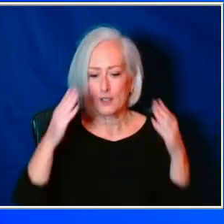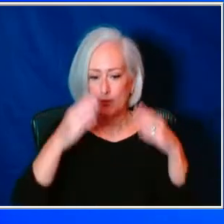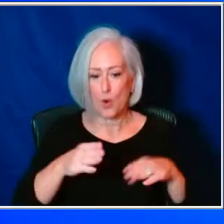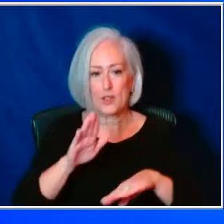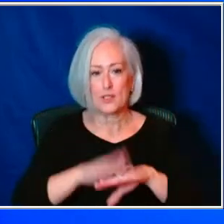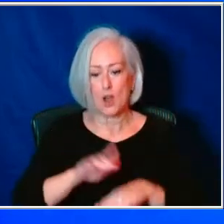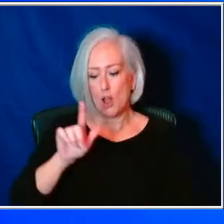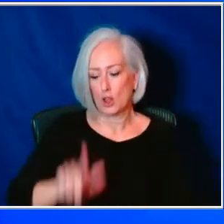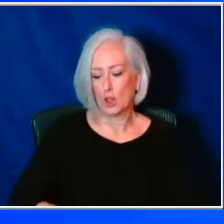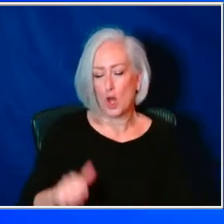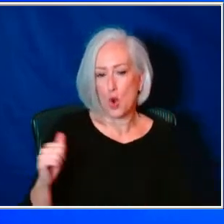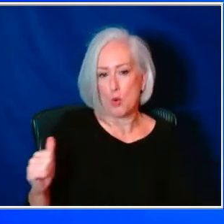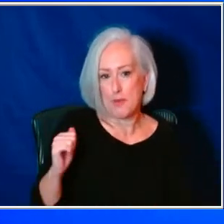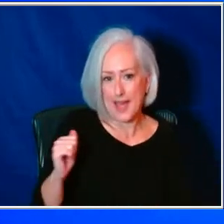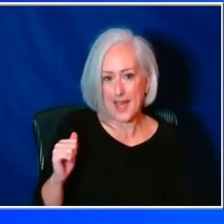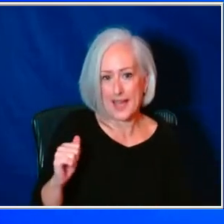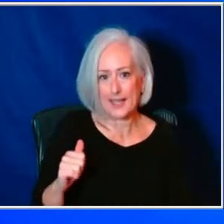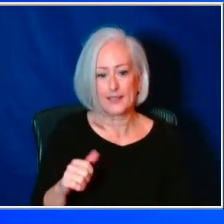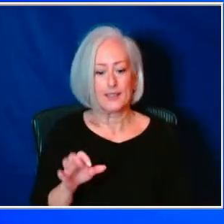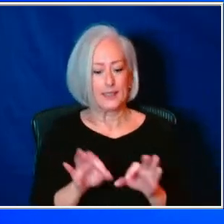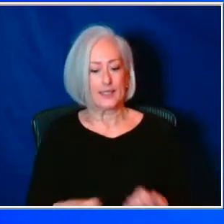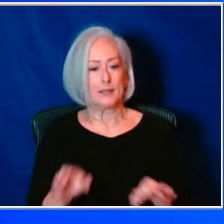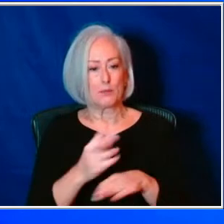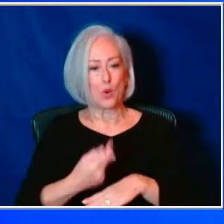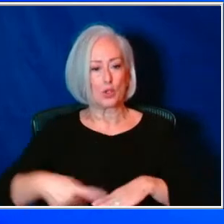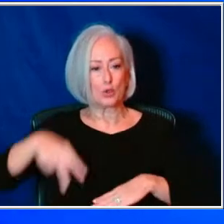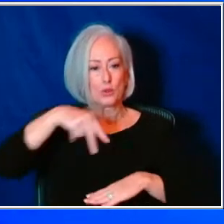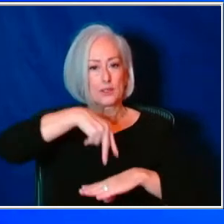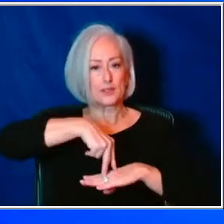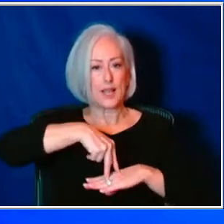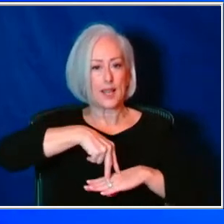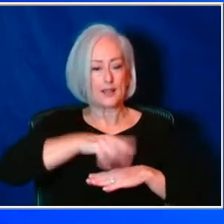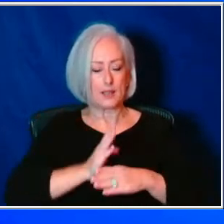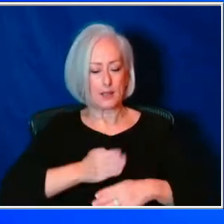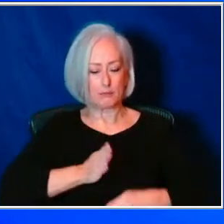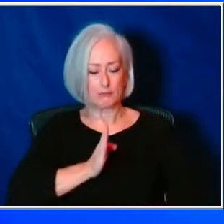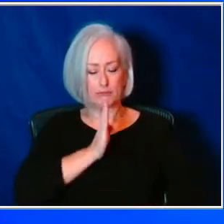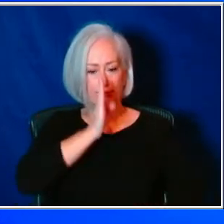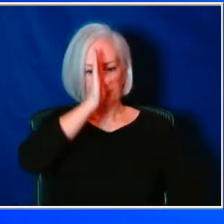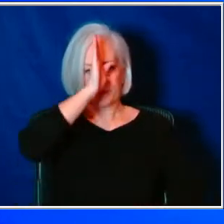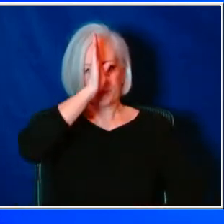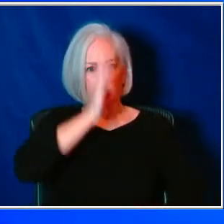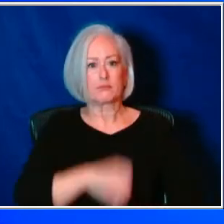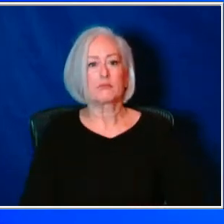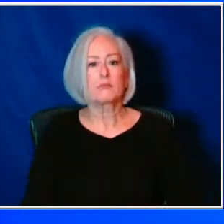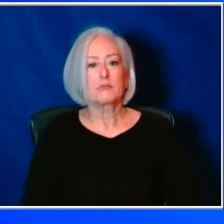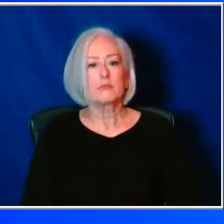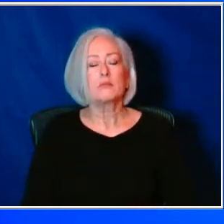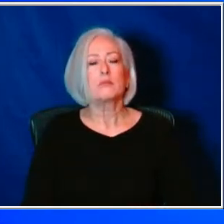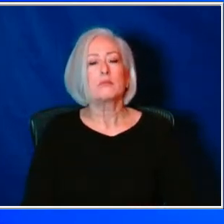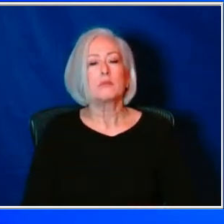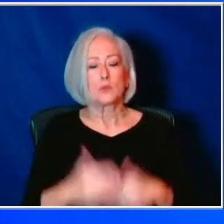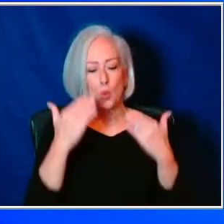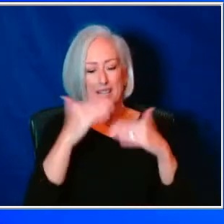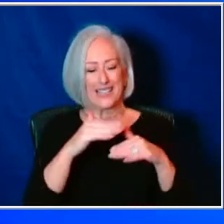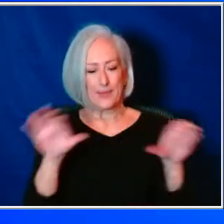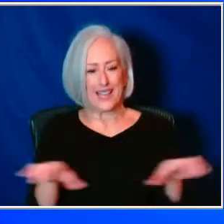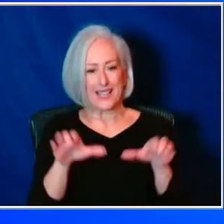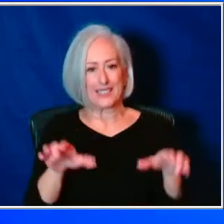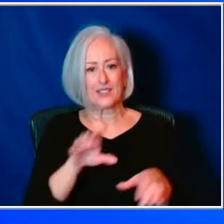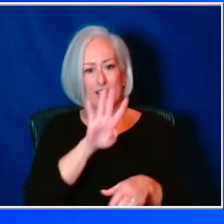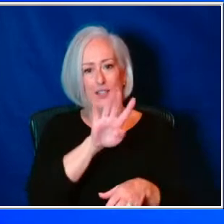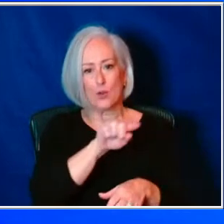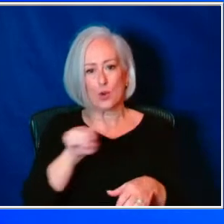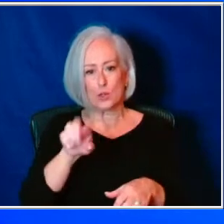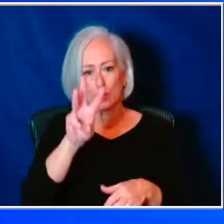particular, standing upright. We really limit people's activity during those first 4 to 6 weeks. We try to avoid a lot of